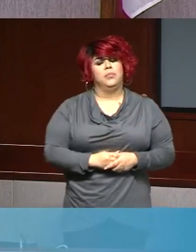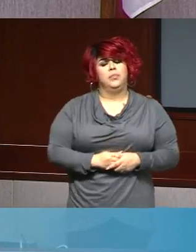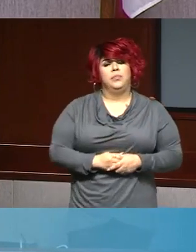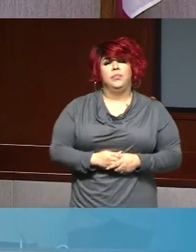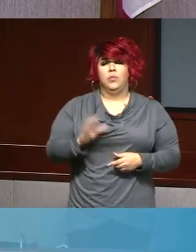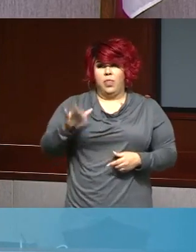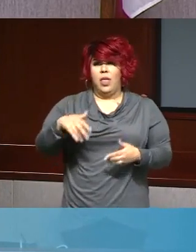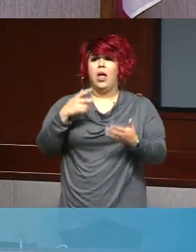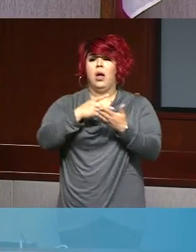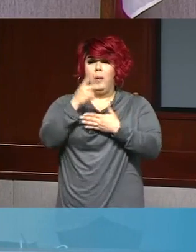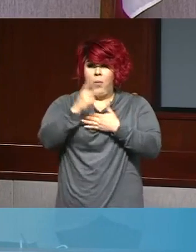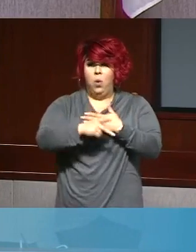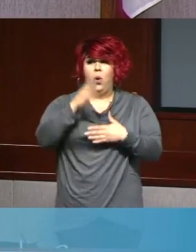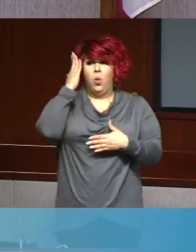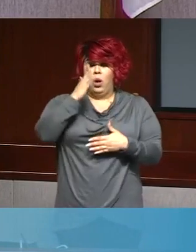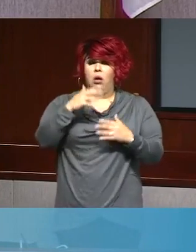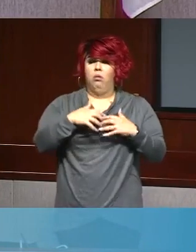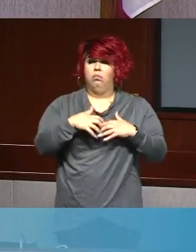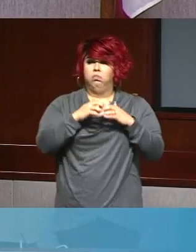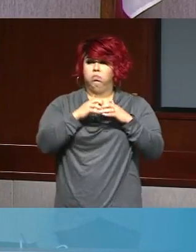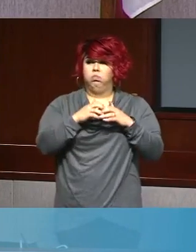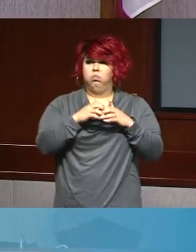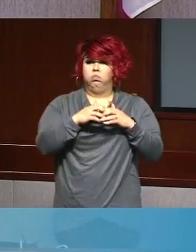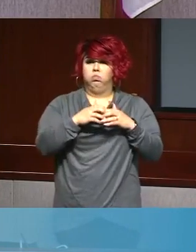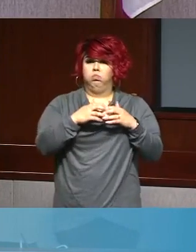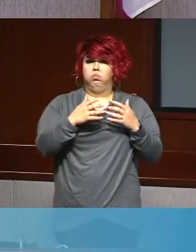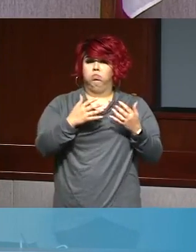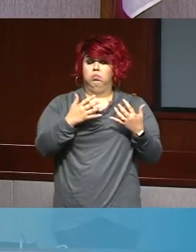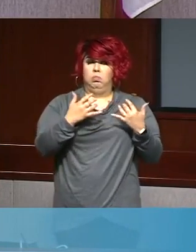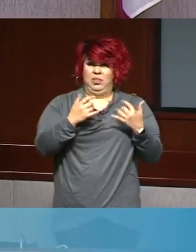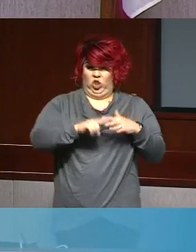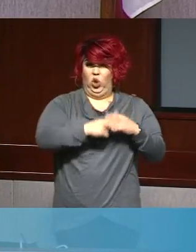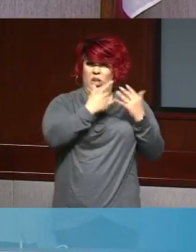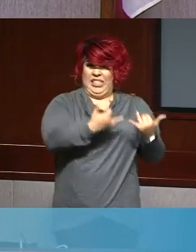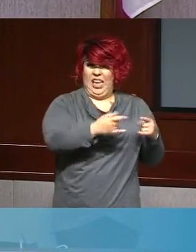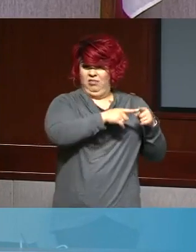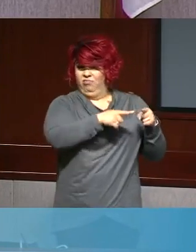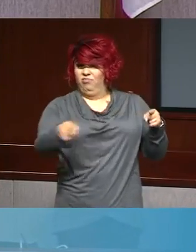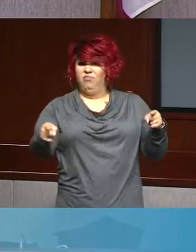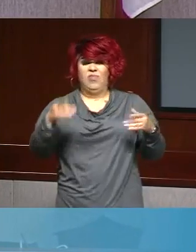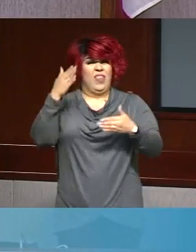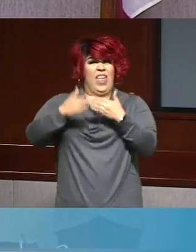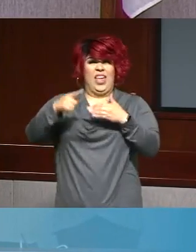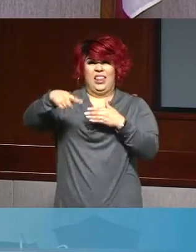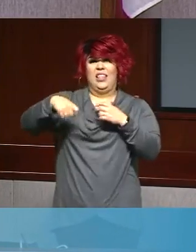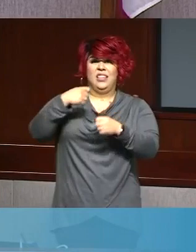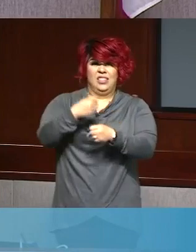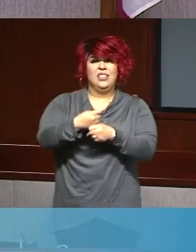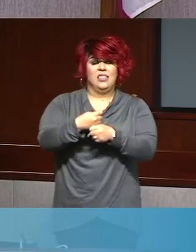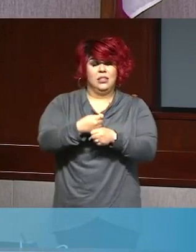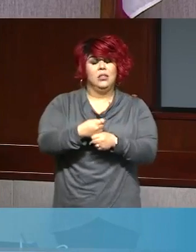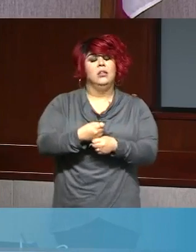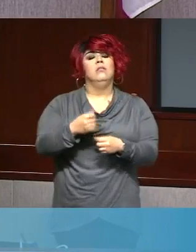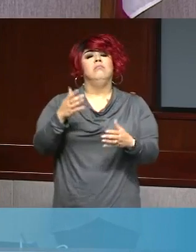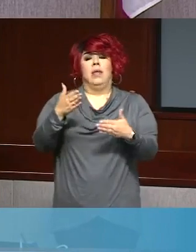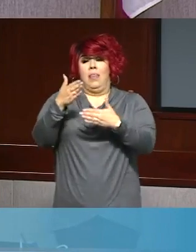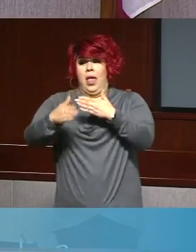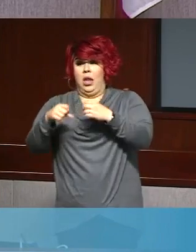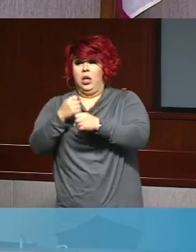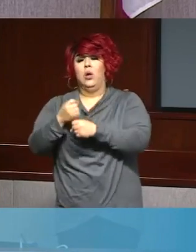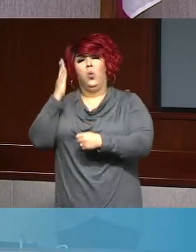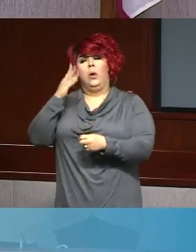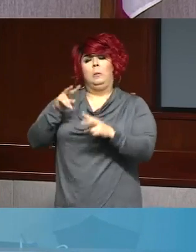program will go from today through the end of the year, and we'll be reevaluating where we